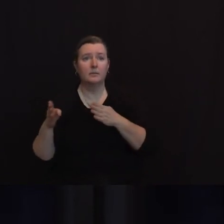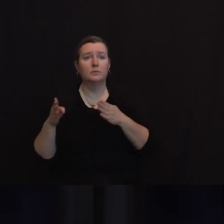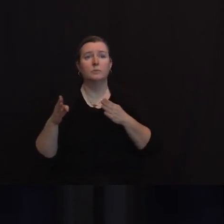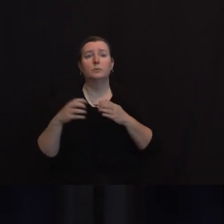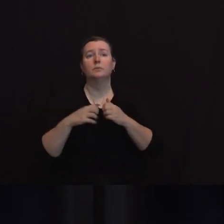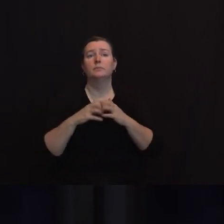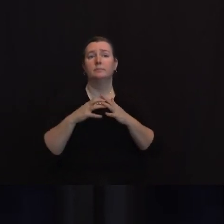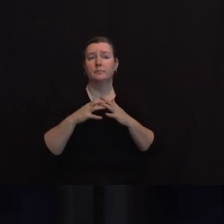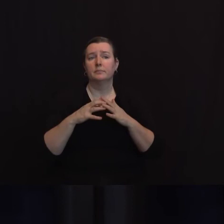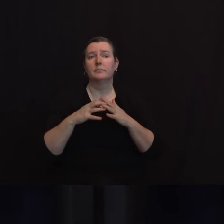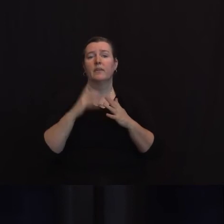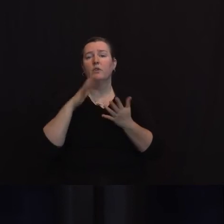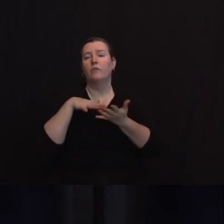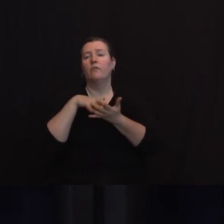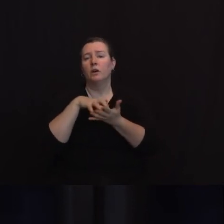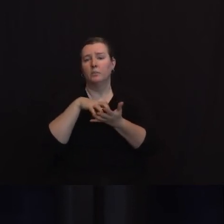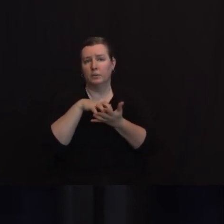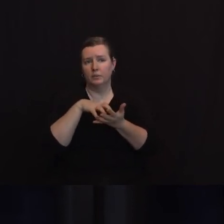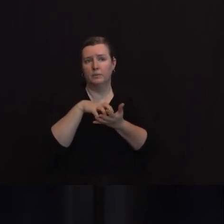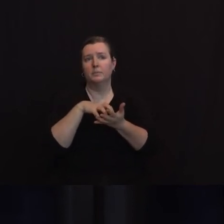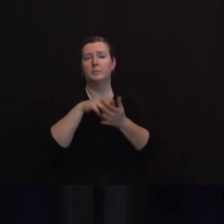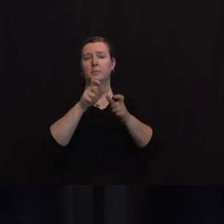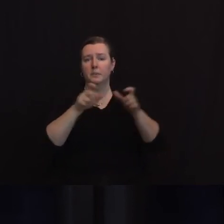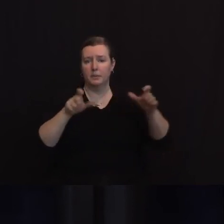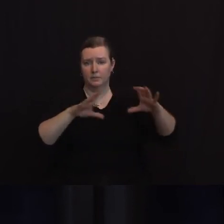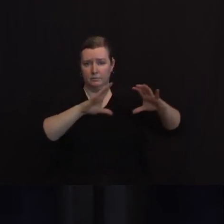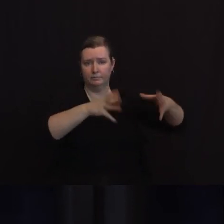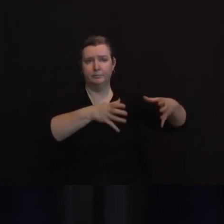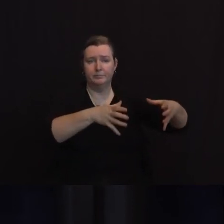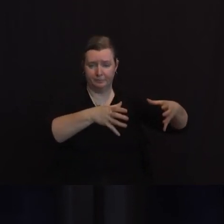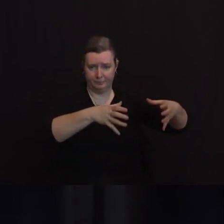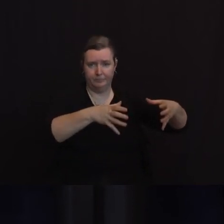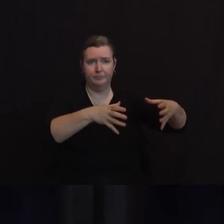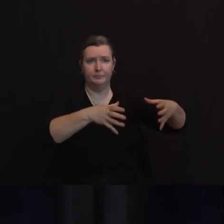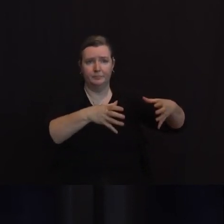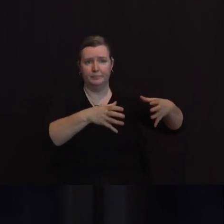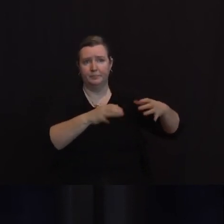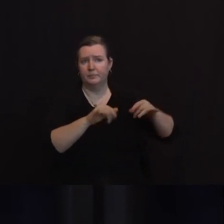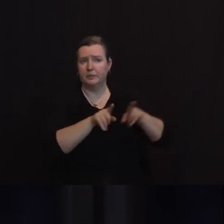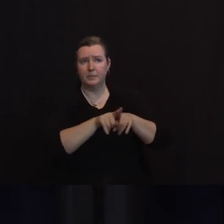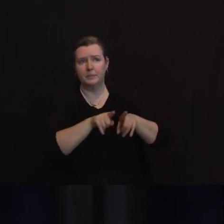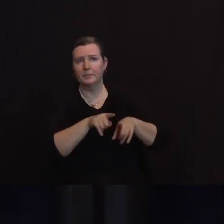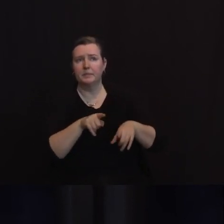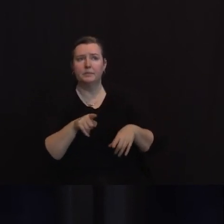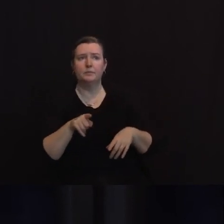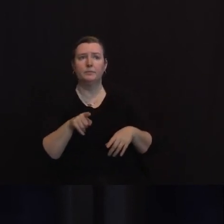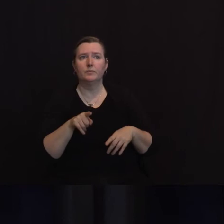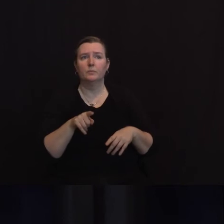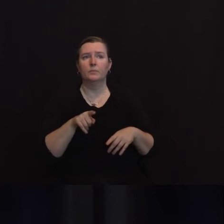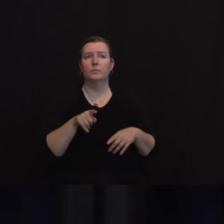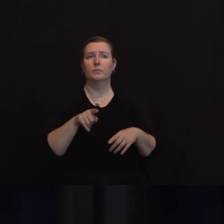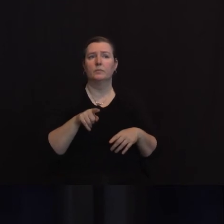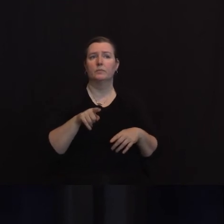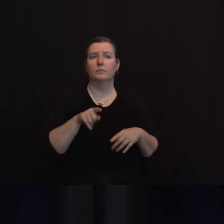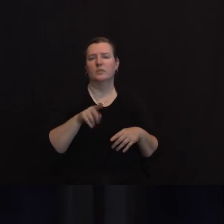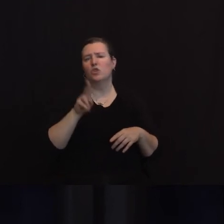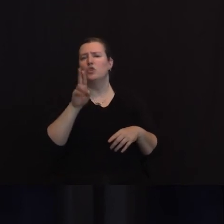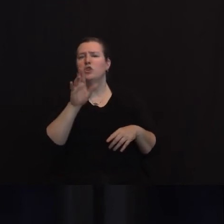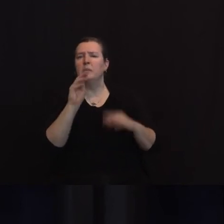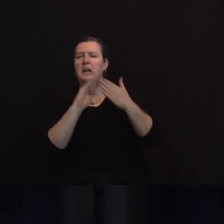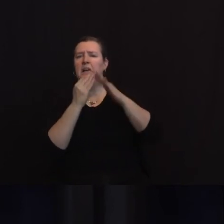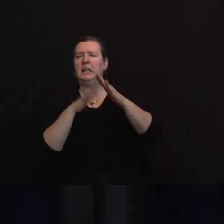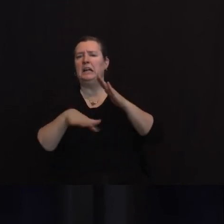we used to ramp up COVID testing in our urban centers. As part of our vulnerable